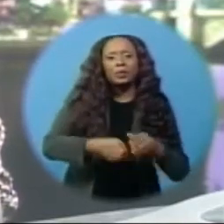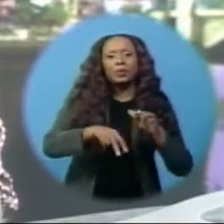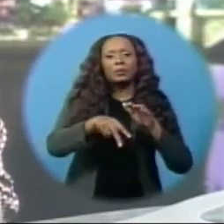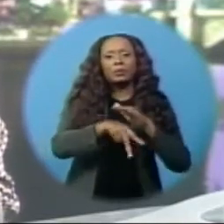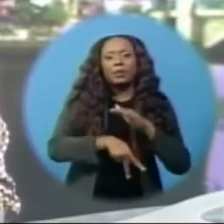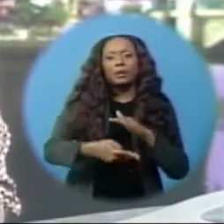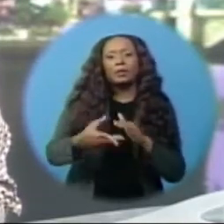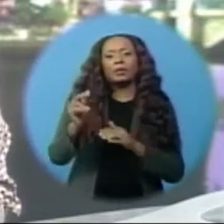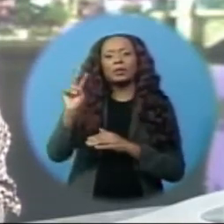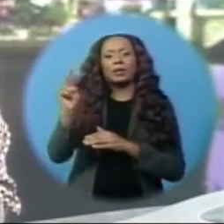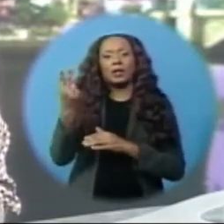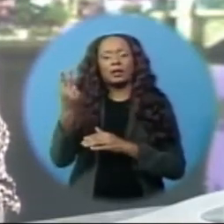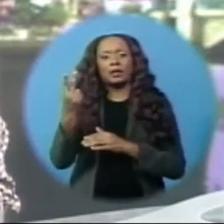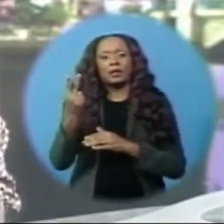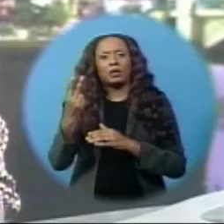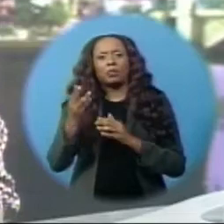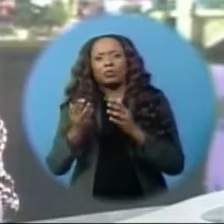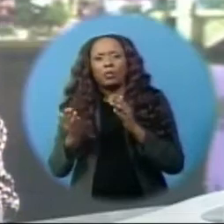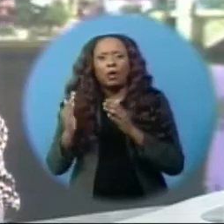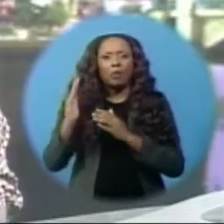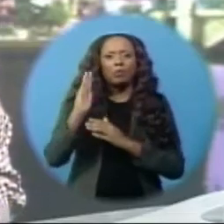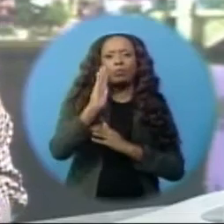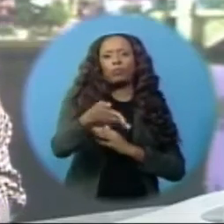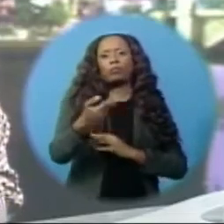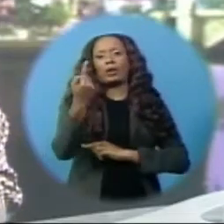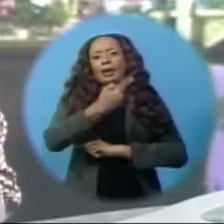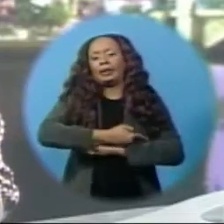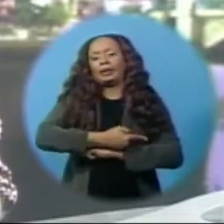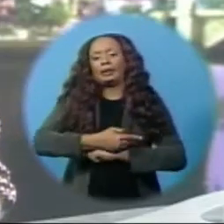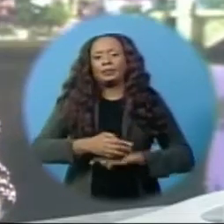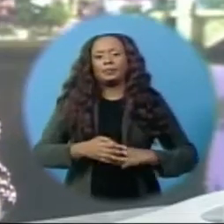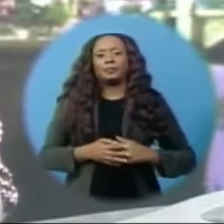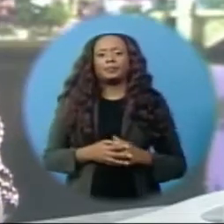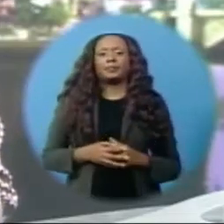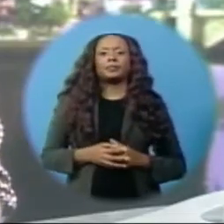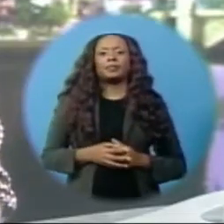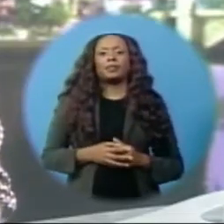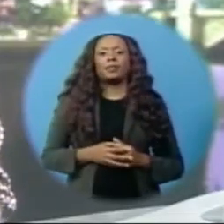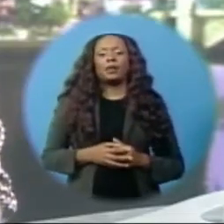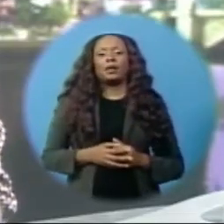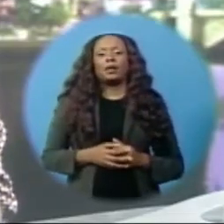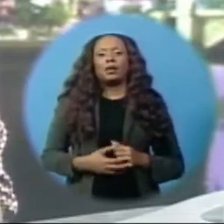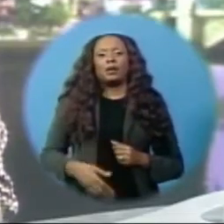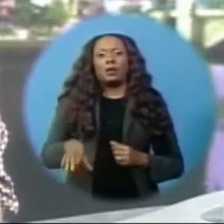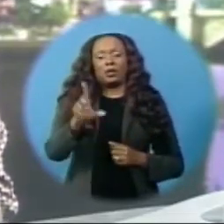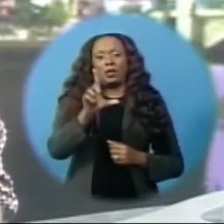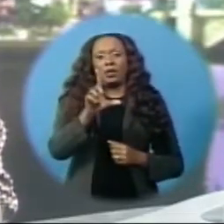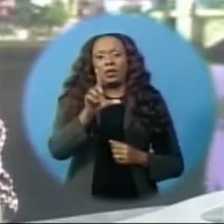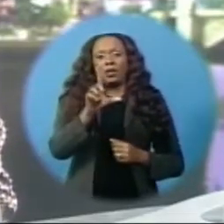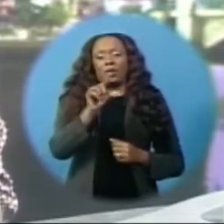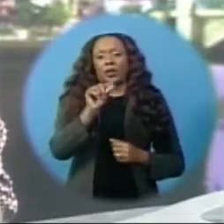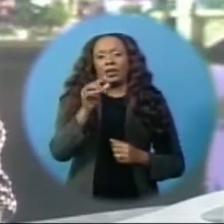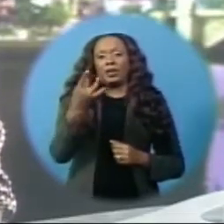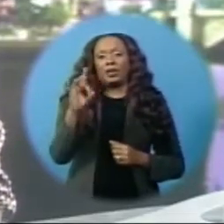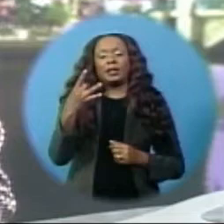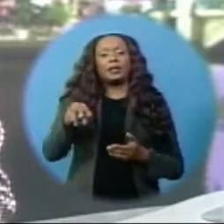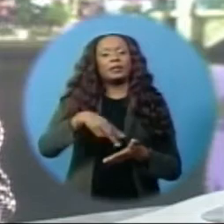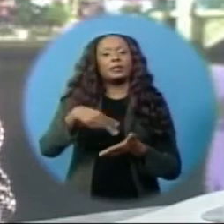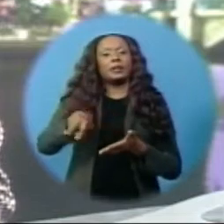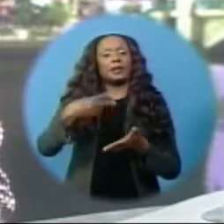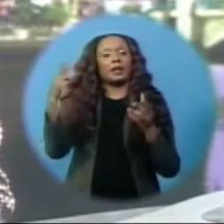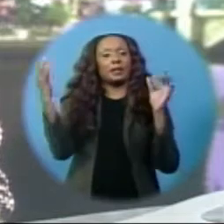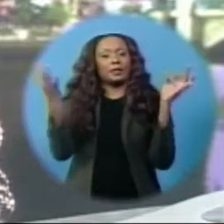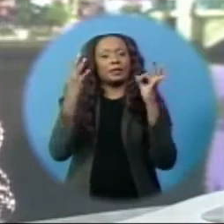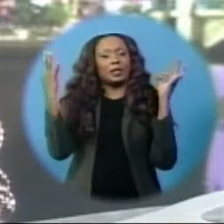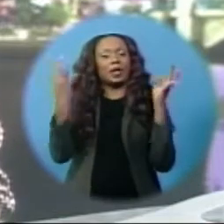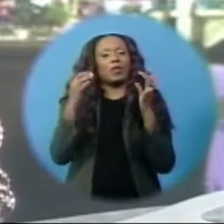secondary level throughout the day. As the 2018 Dance Fest competition approaches, organizers are appealing for